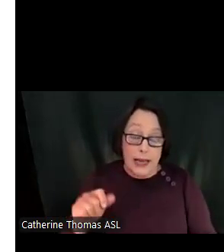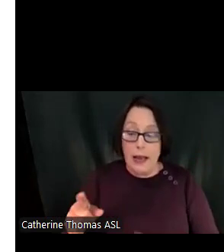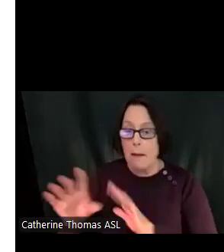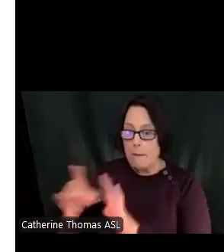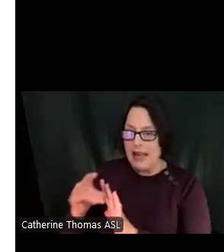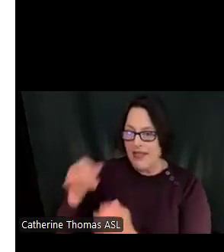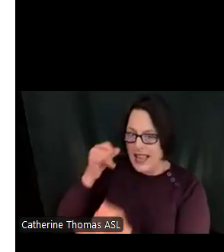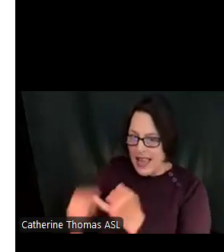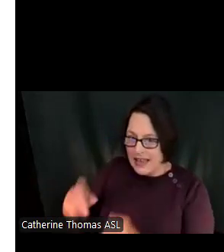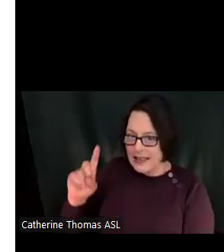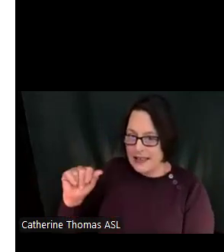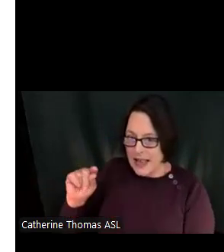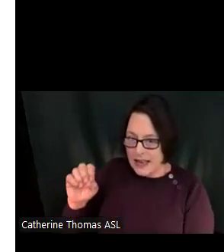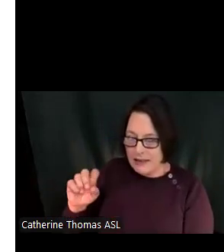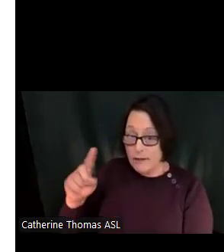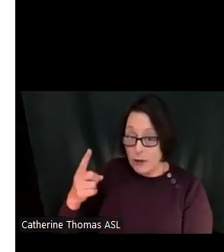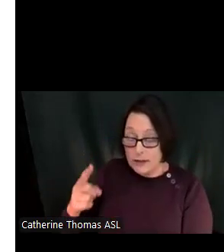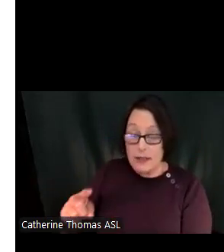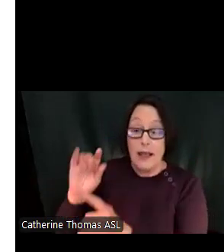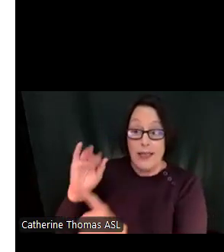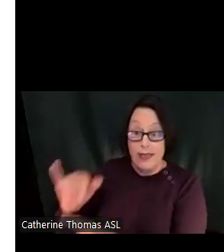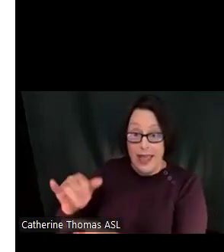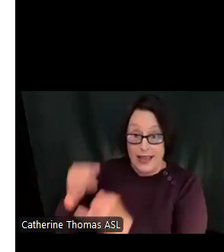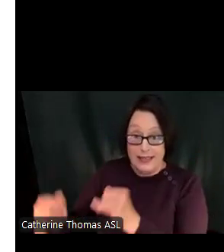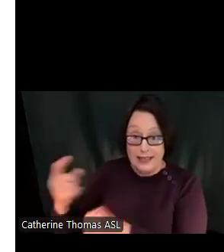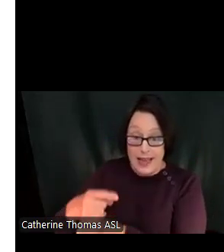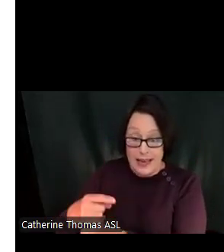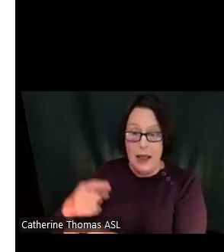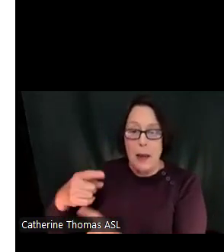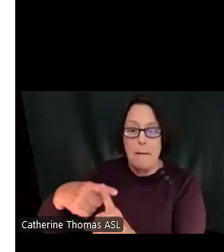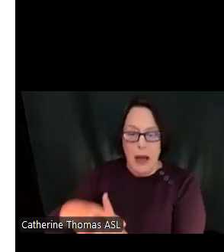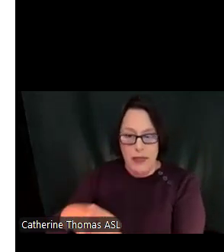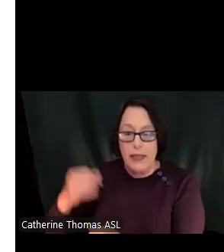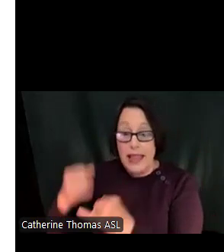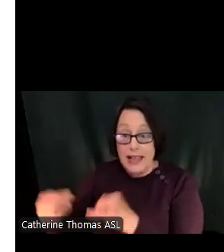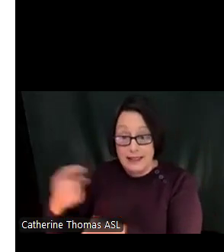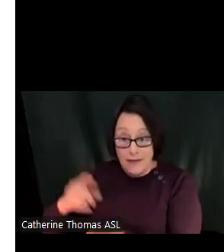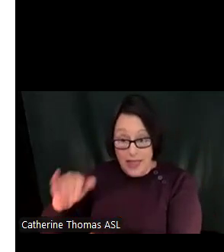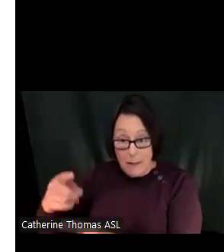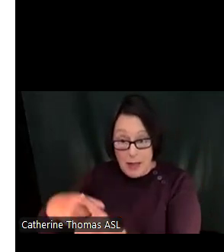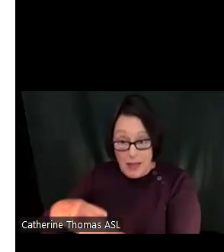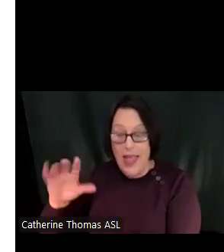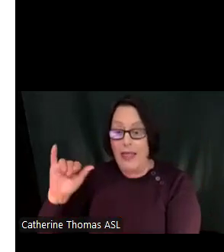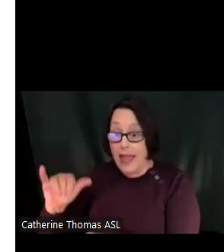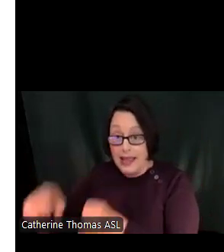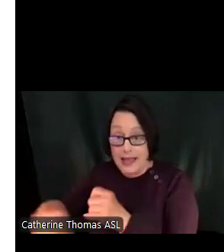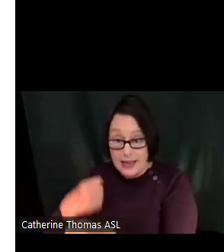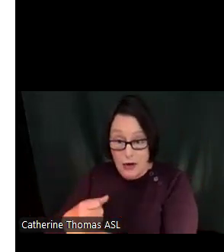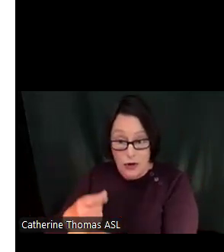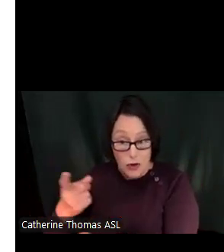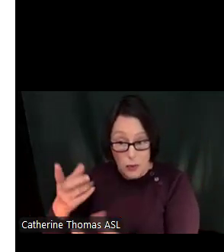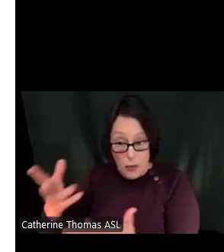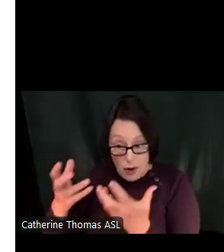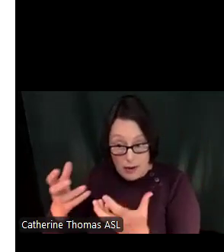date from the second box under dates, then the month, the last day of the month, and the year desired, and